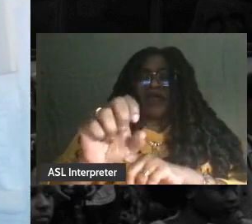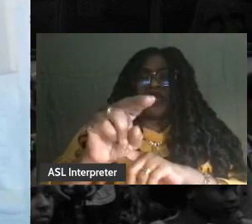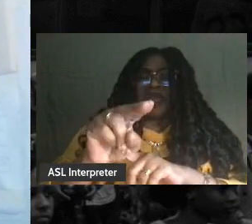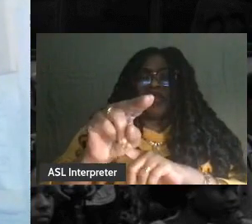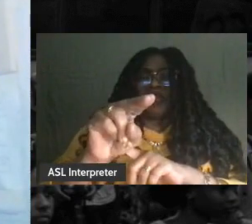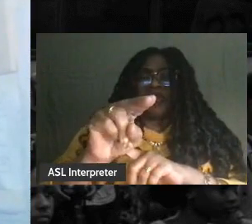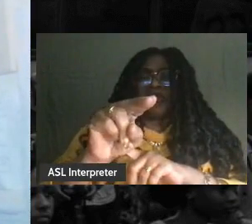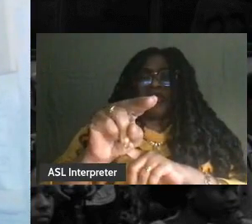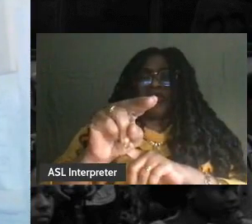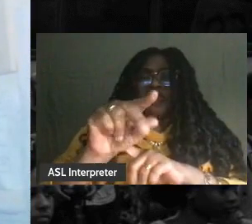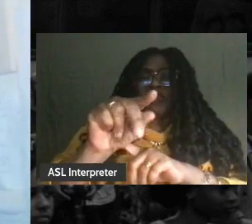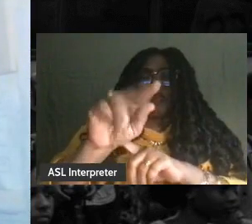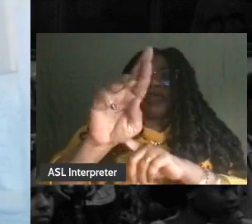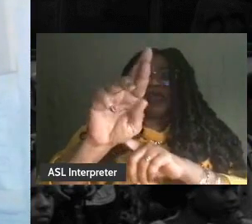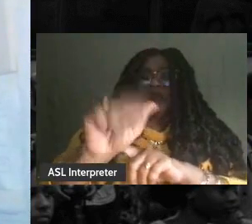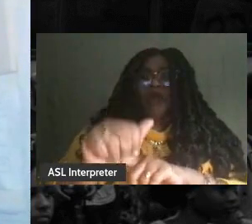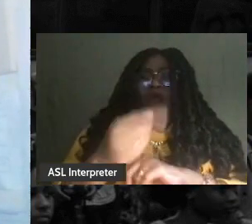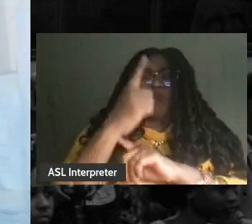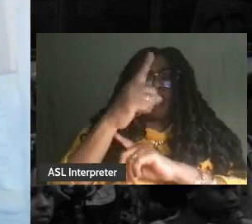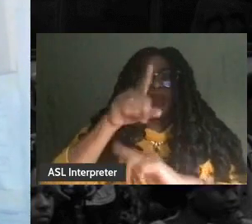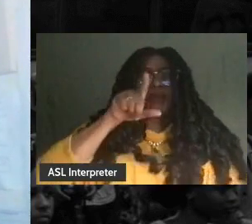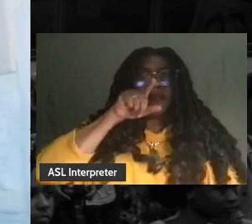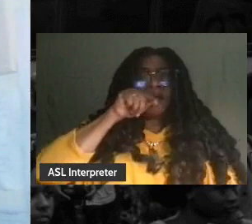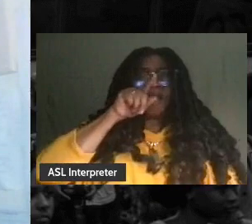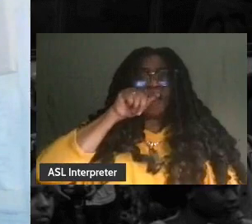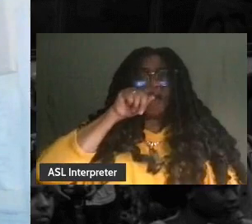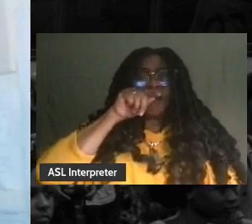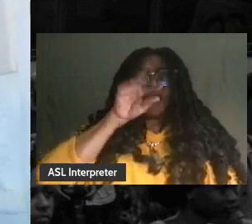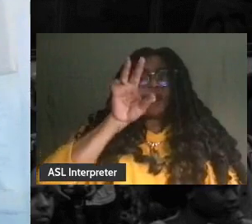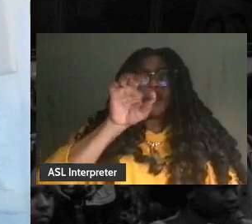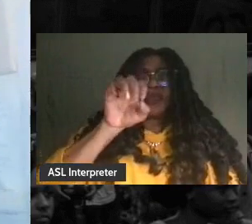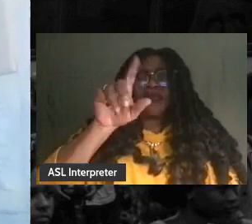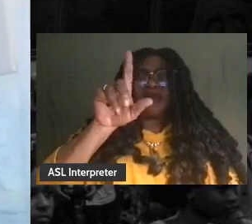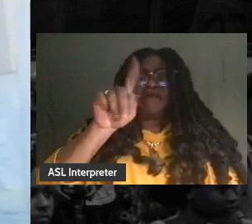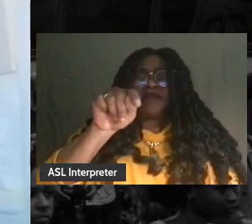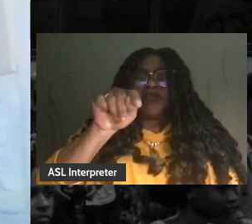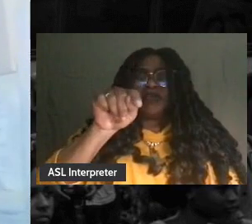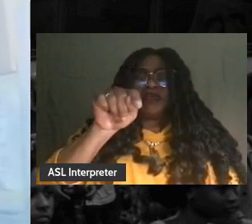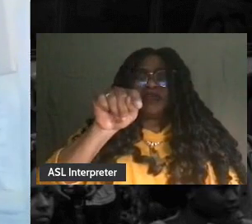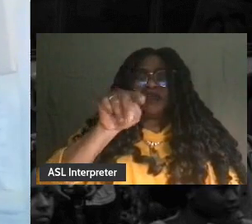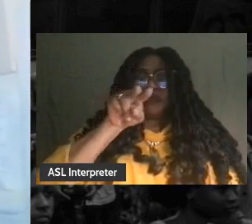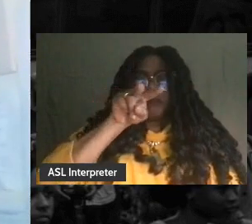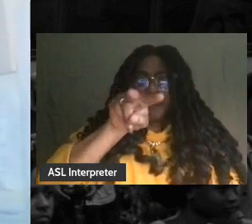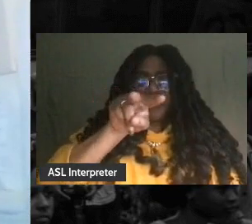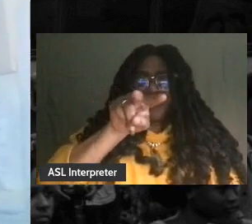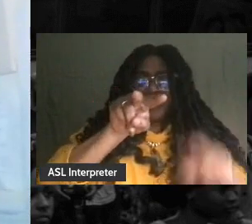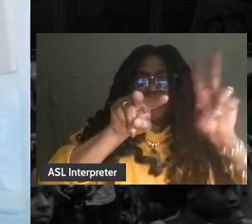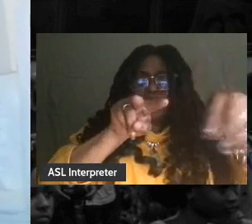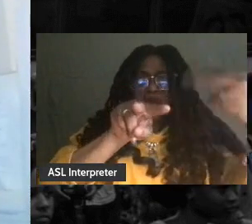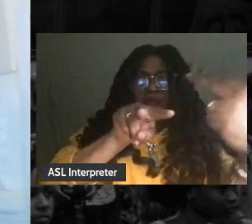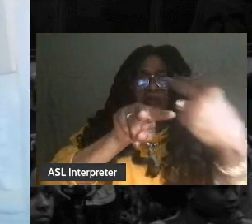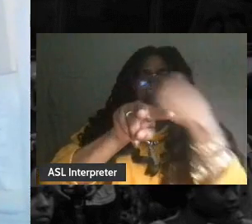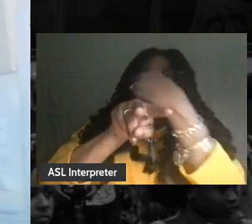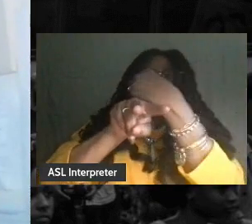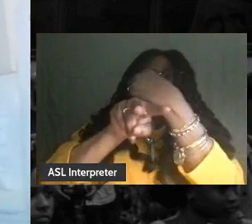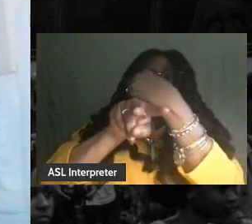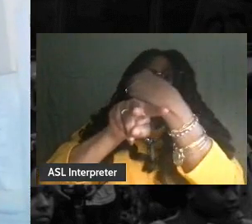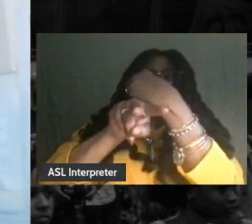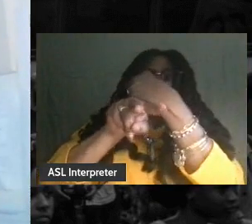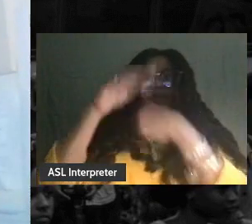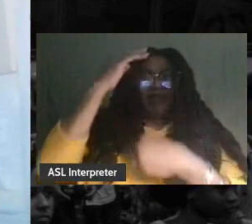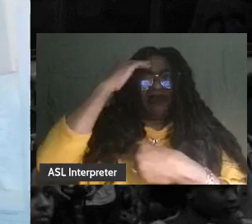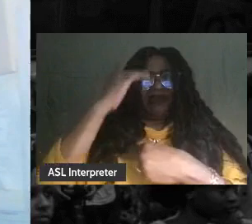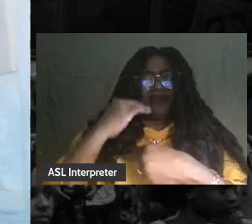bird with its feet facing forward, its head facing backward, and an egg in its mouth.